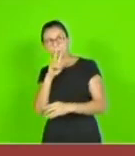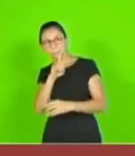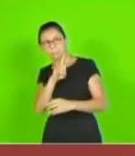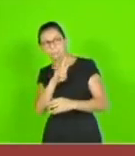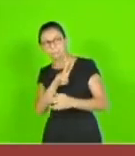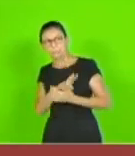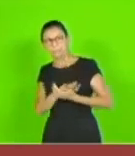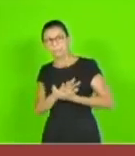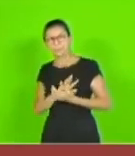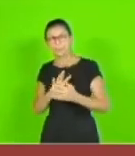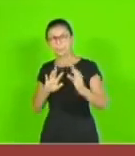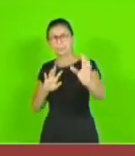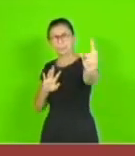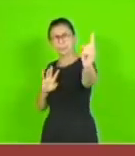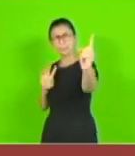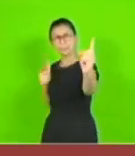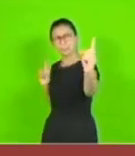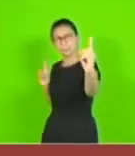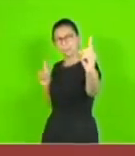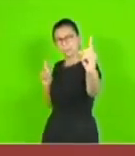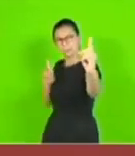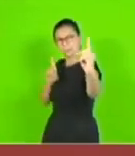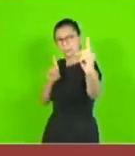was walking around the streets.